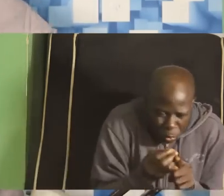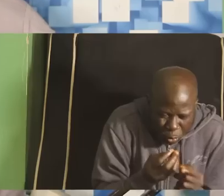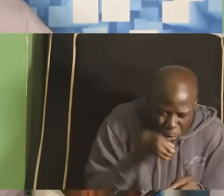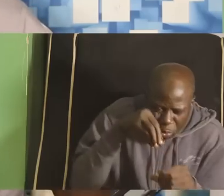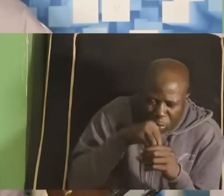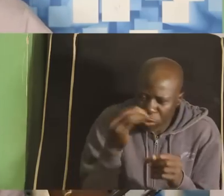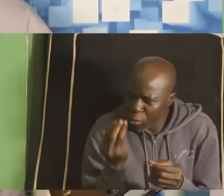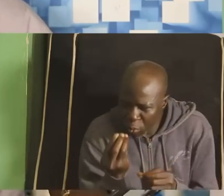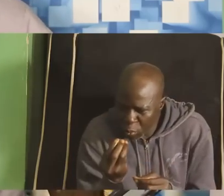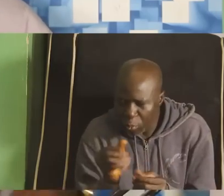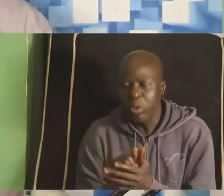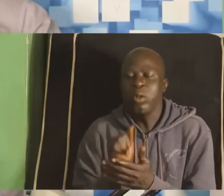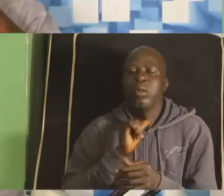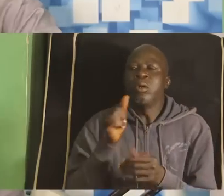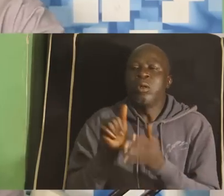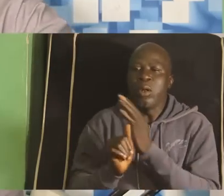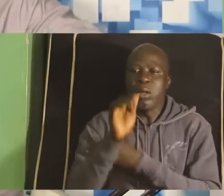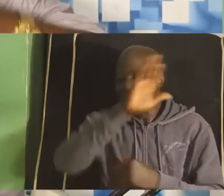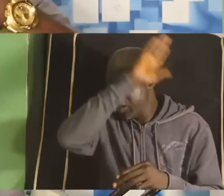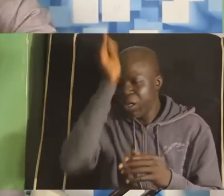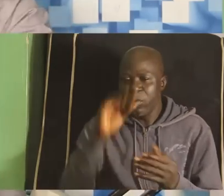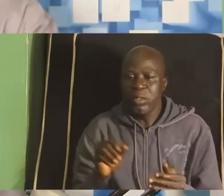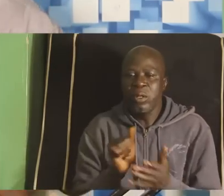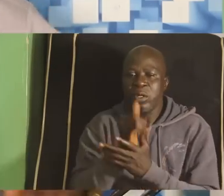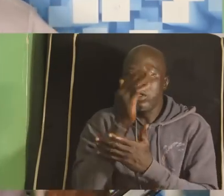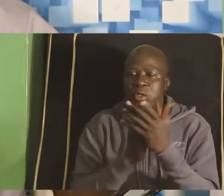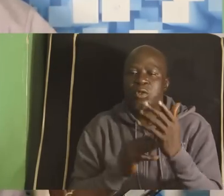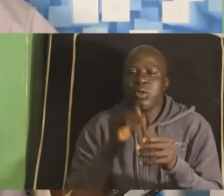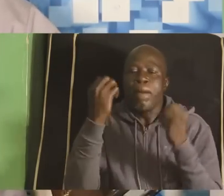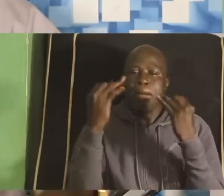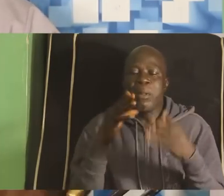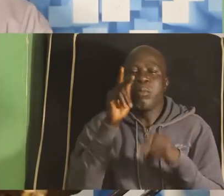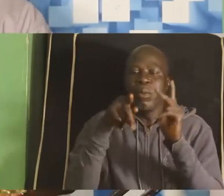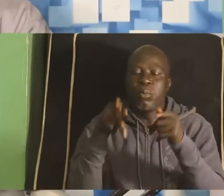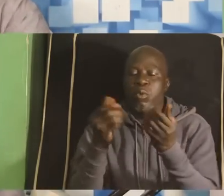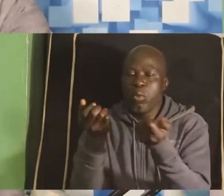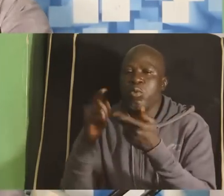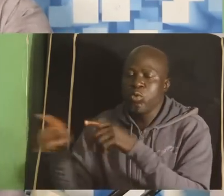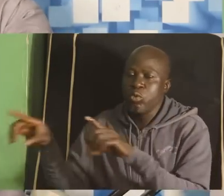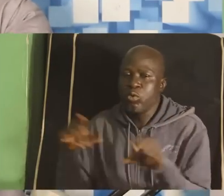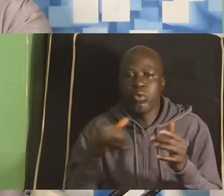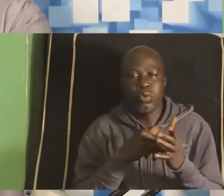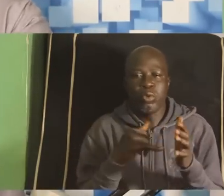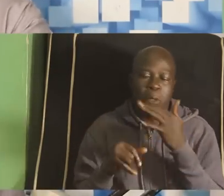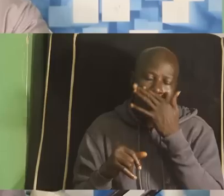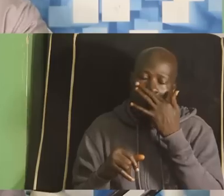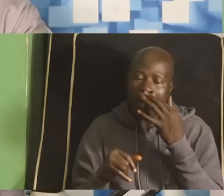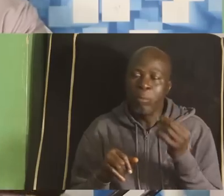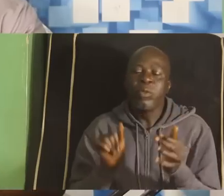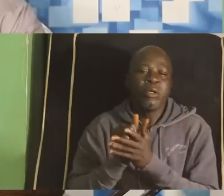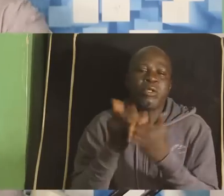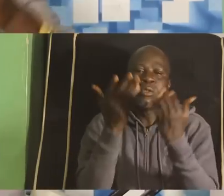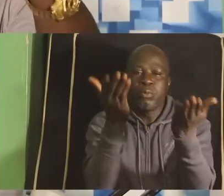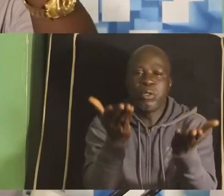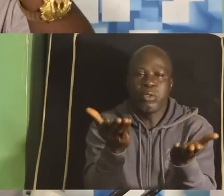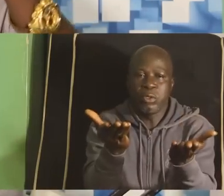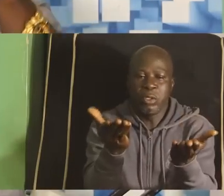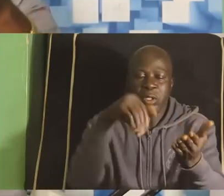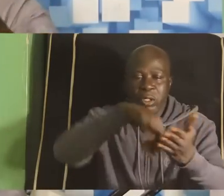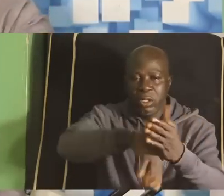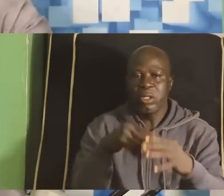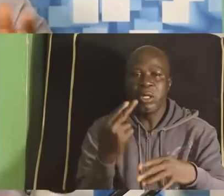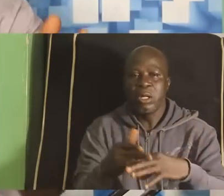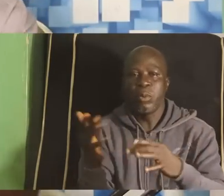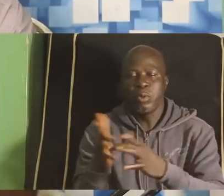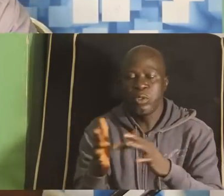okere rara. Our God is not small. Into man sanle opolopo ni. There is one that reporting. Ente wo yin tuwaju sa. Spread your name.